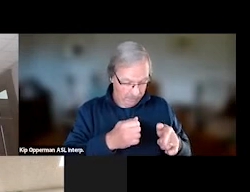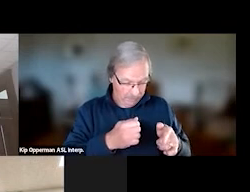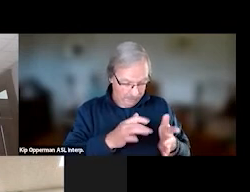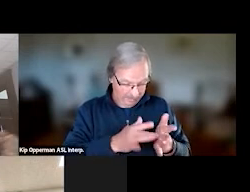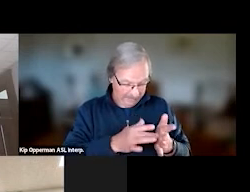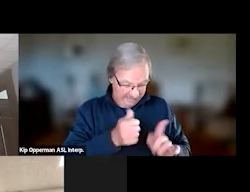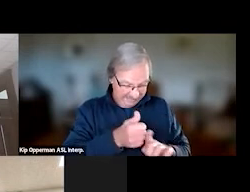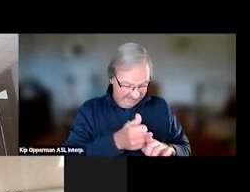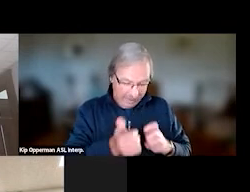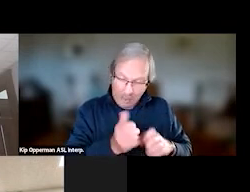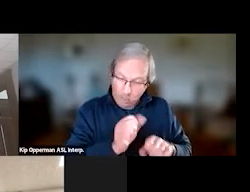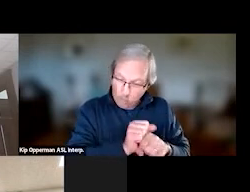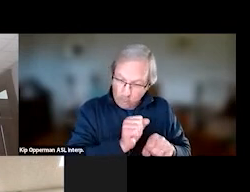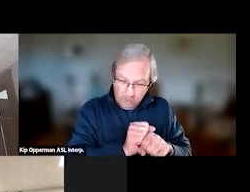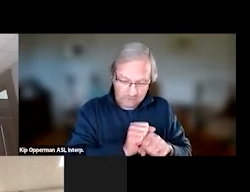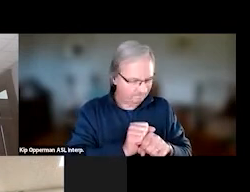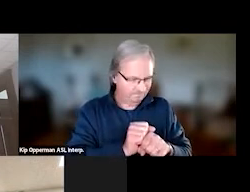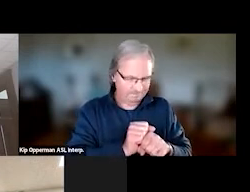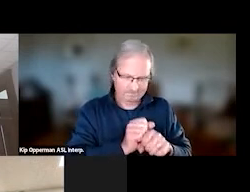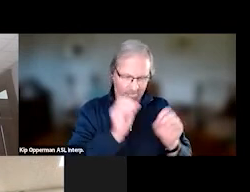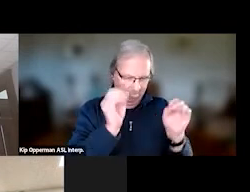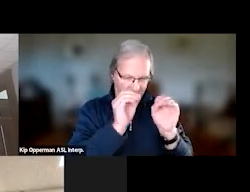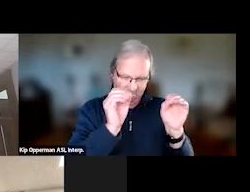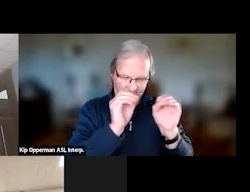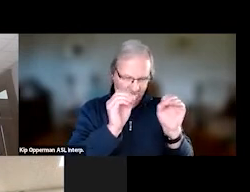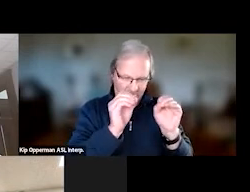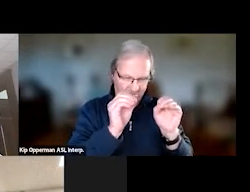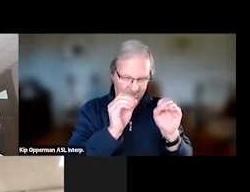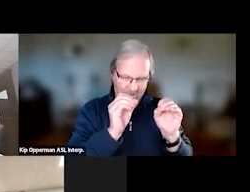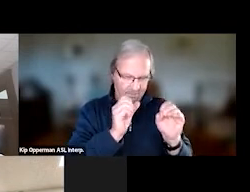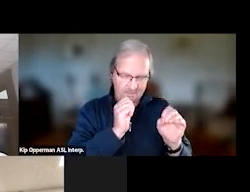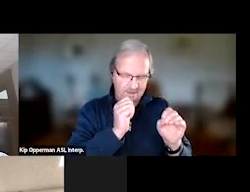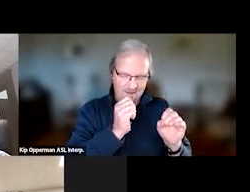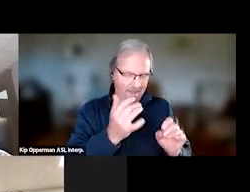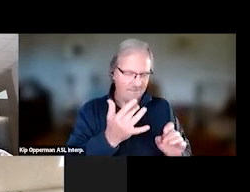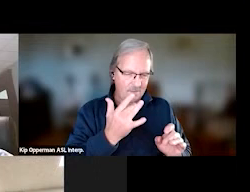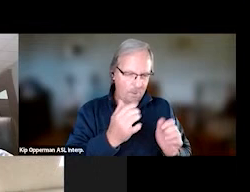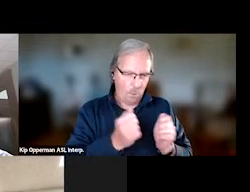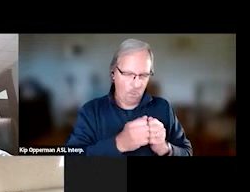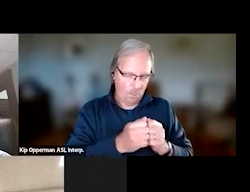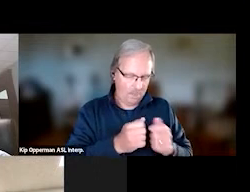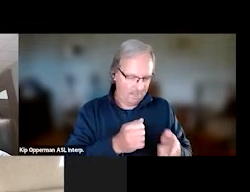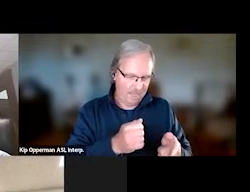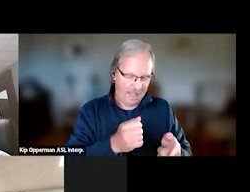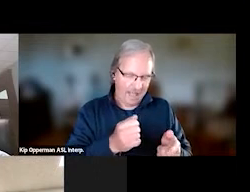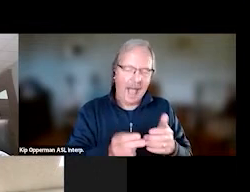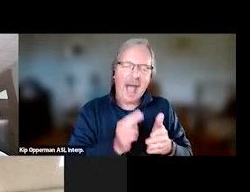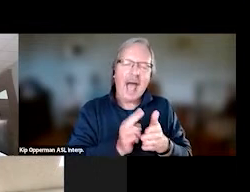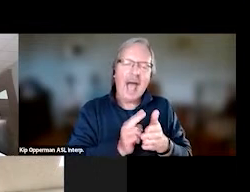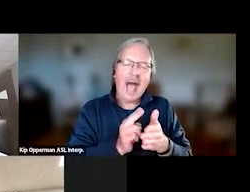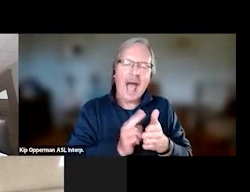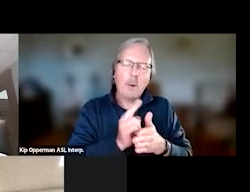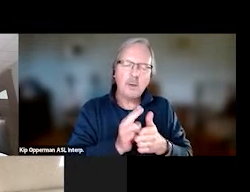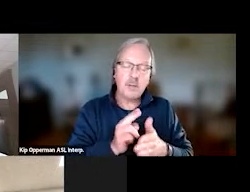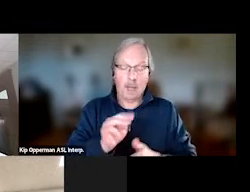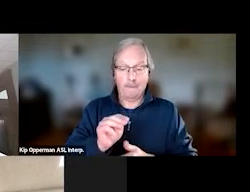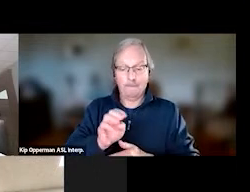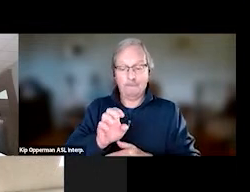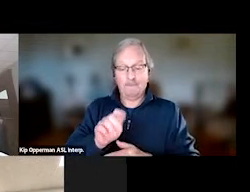it worked was not, they were not as familiar with the medication and how it was used. Methadone, people had heard